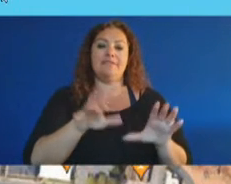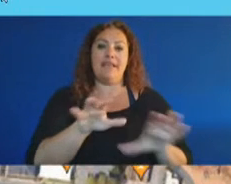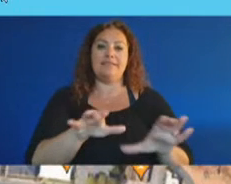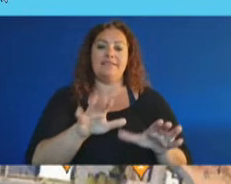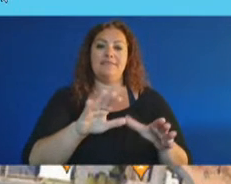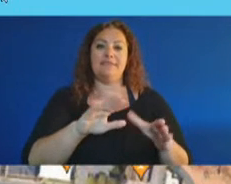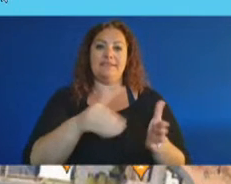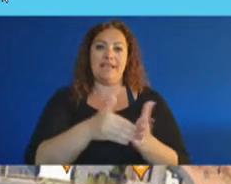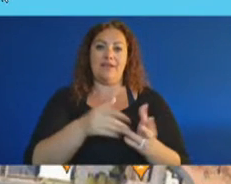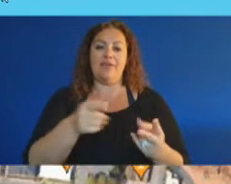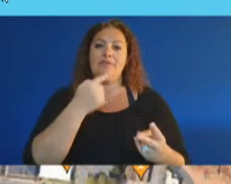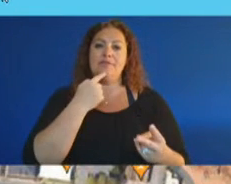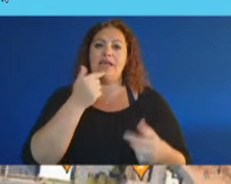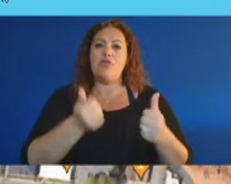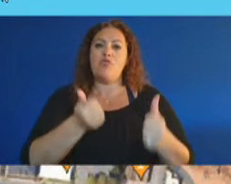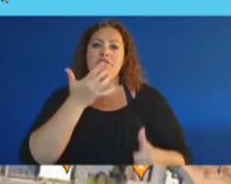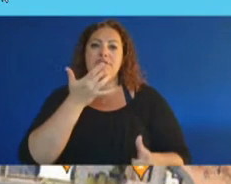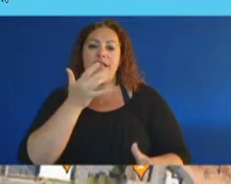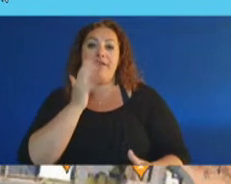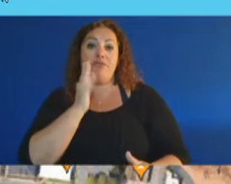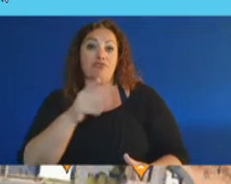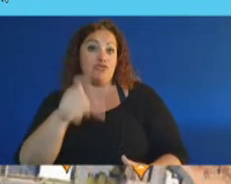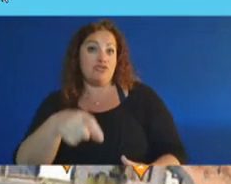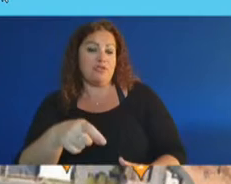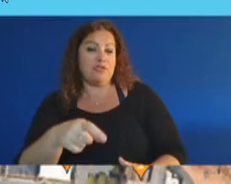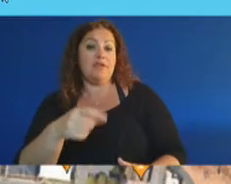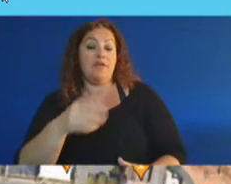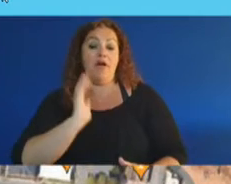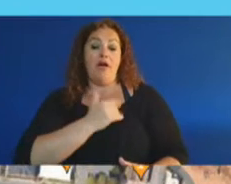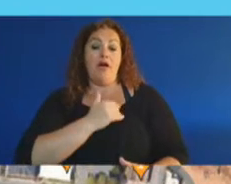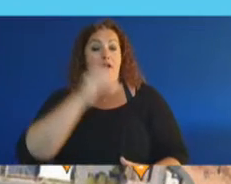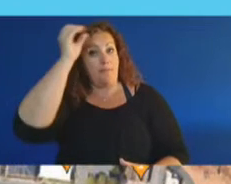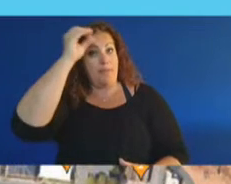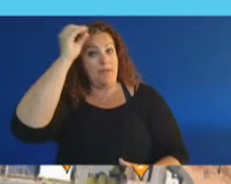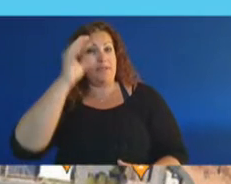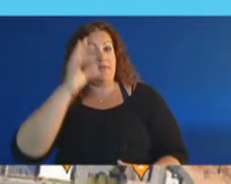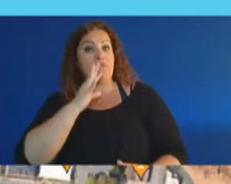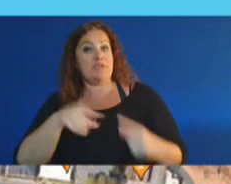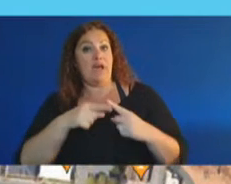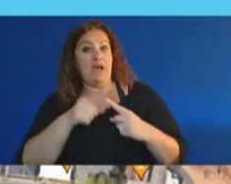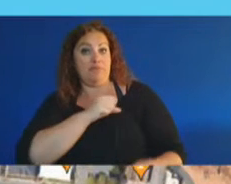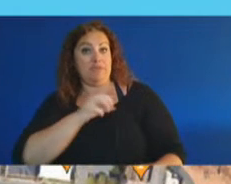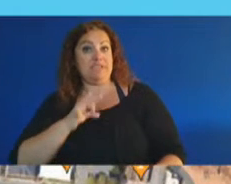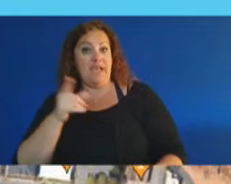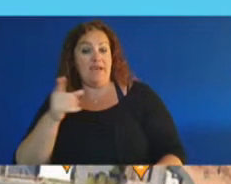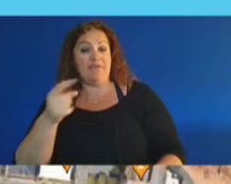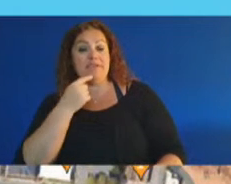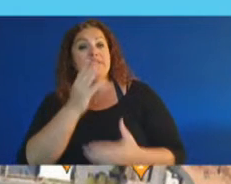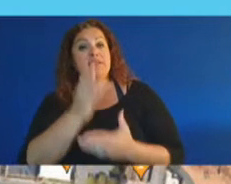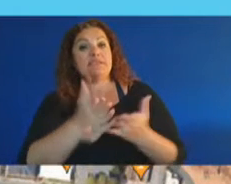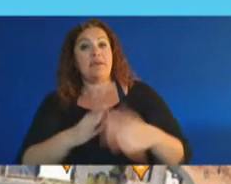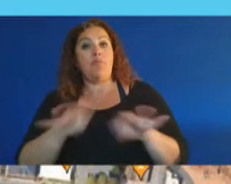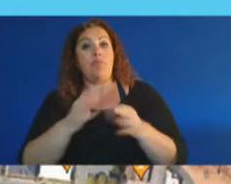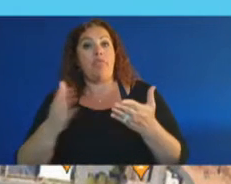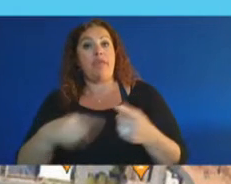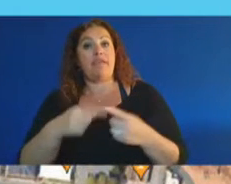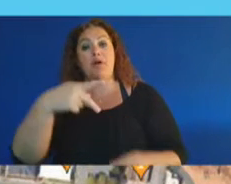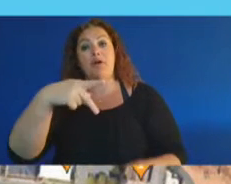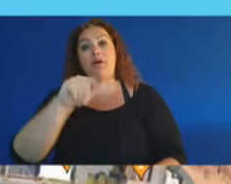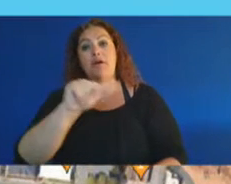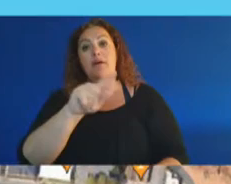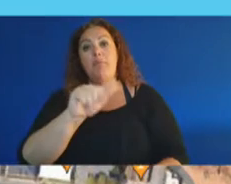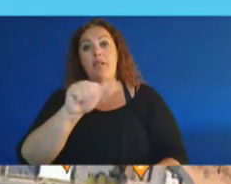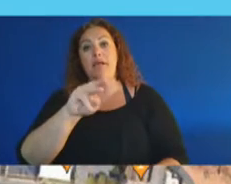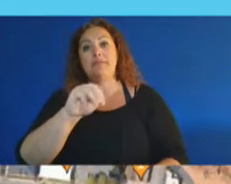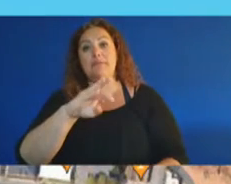should this be uh in our opinion what we talked about staff with staff earlier is some of those important things about Plaza Midwood are kind of the Main